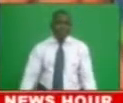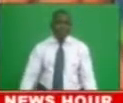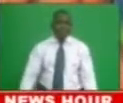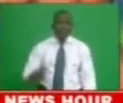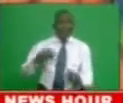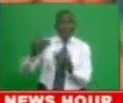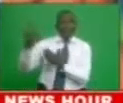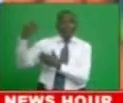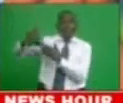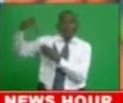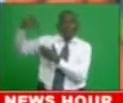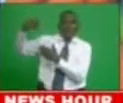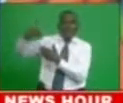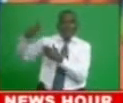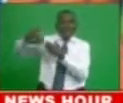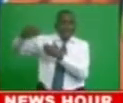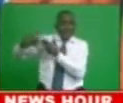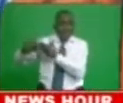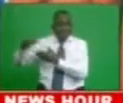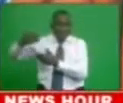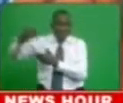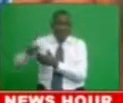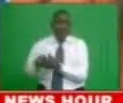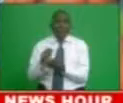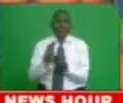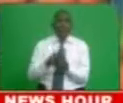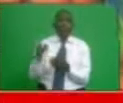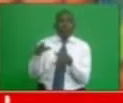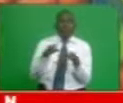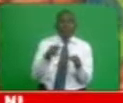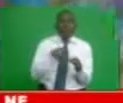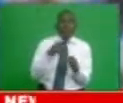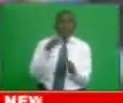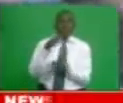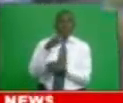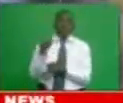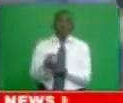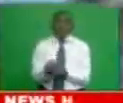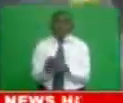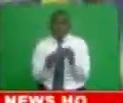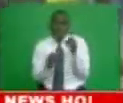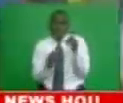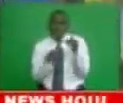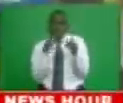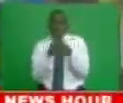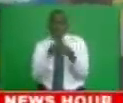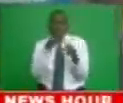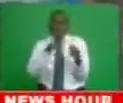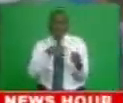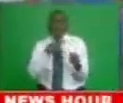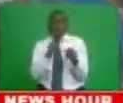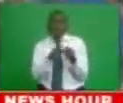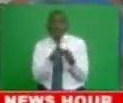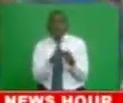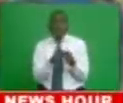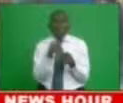This background that you see here with these buildings was a community that I came from, Nima. And here, I also felt like